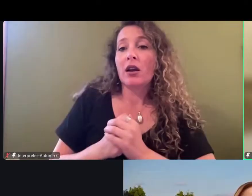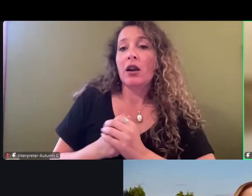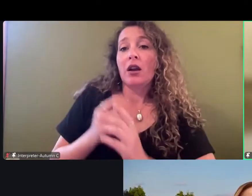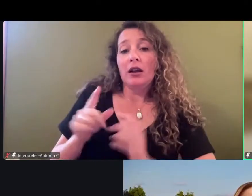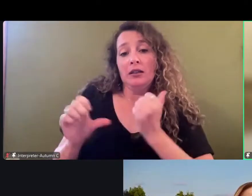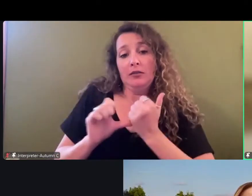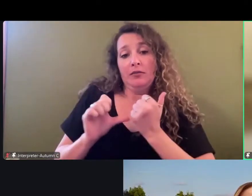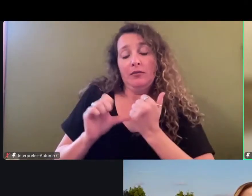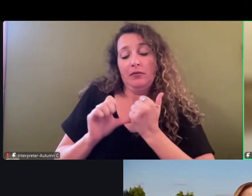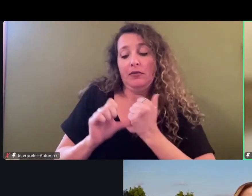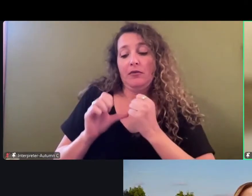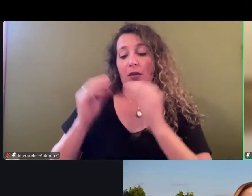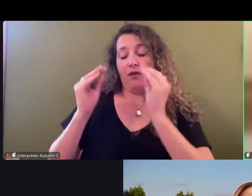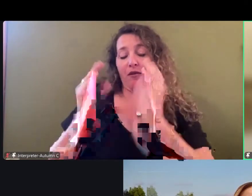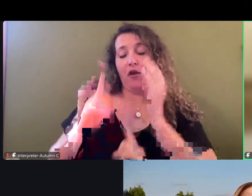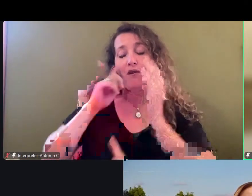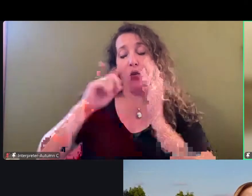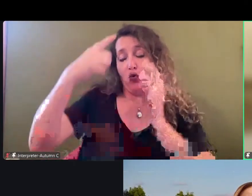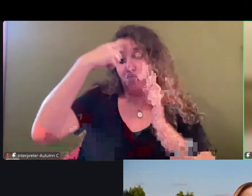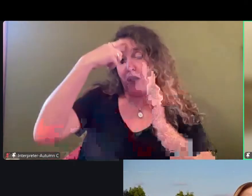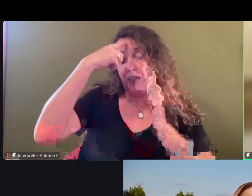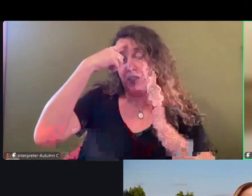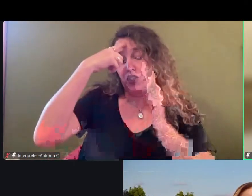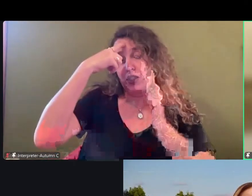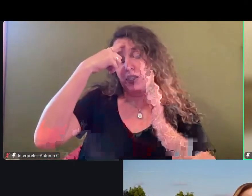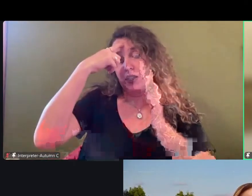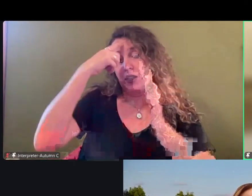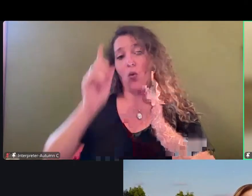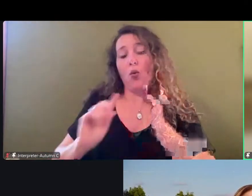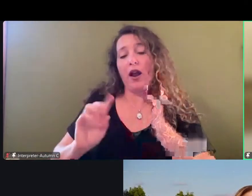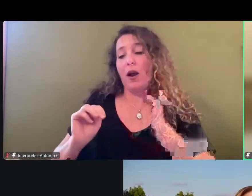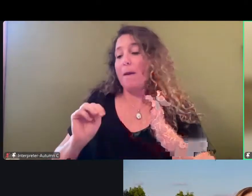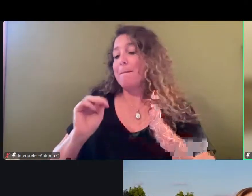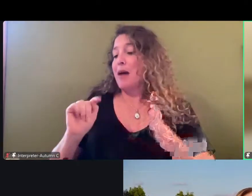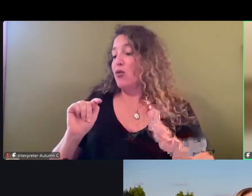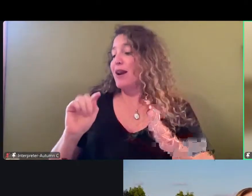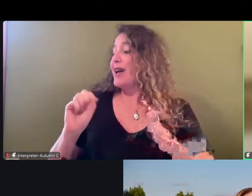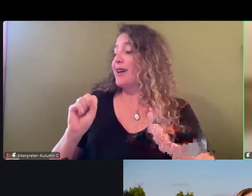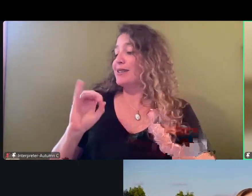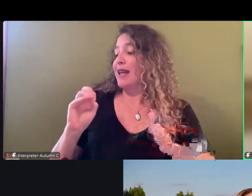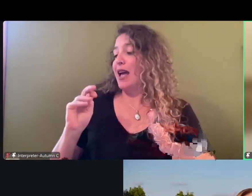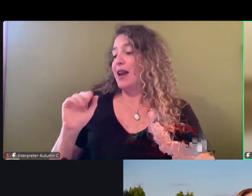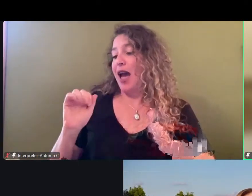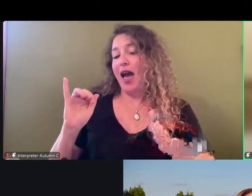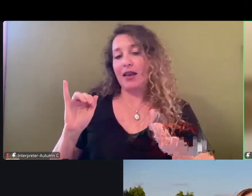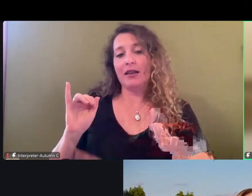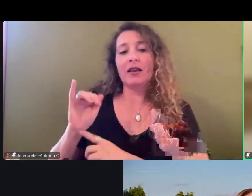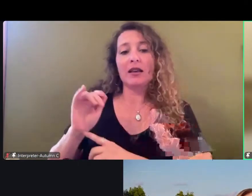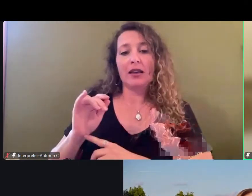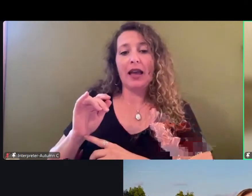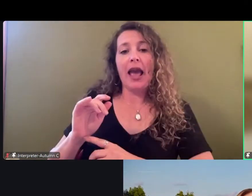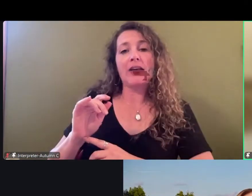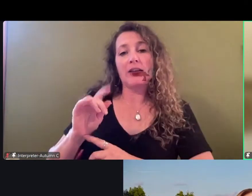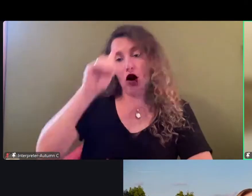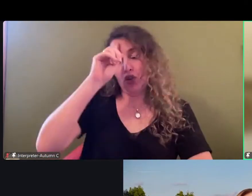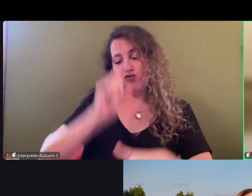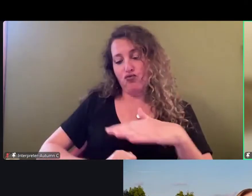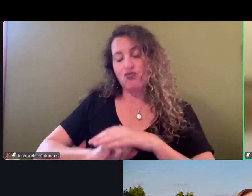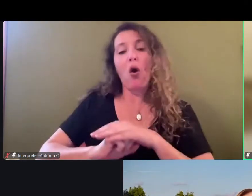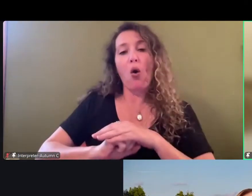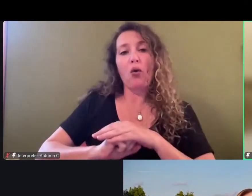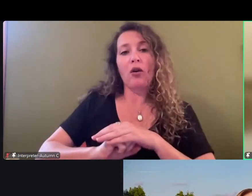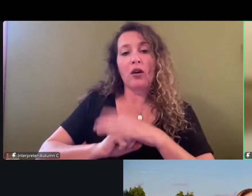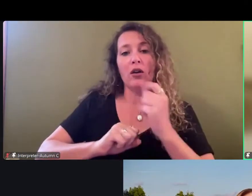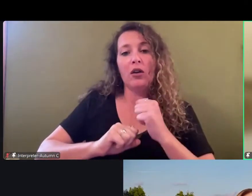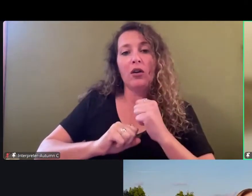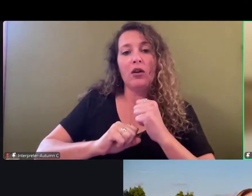of neurology at the Icahn School of Medicine at Mount Sinai and a stroke neurologist. And they will be